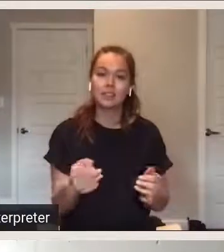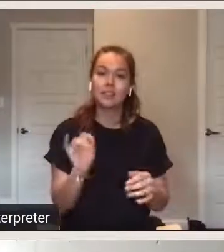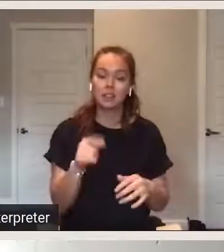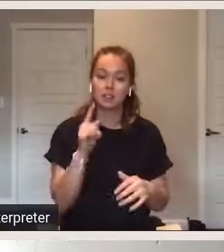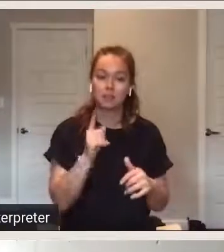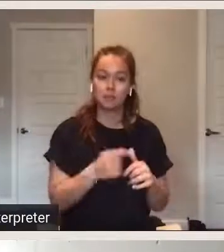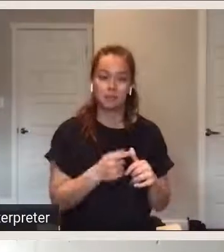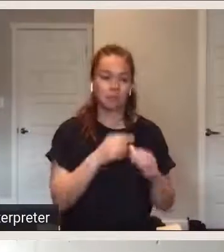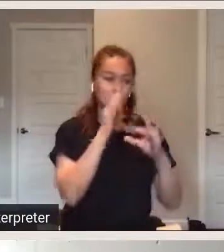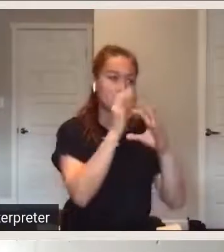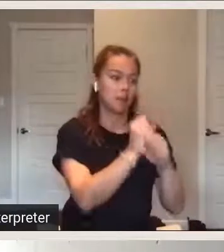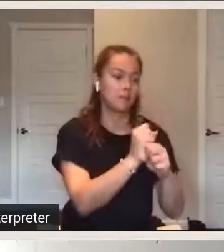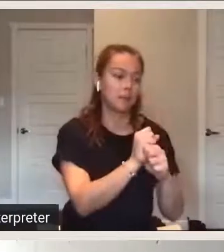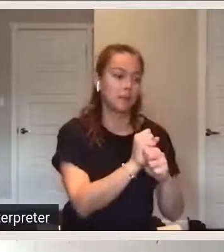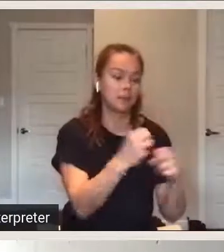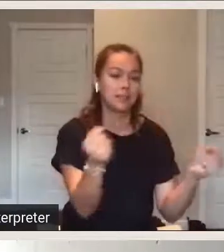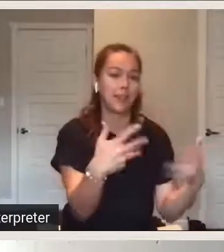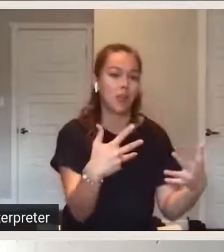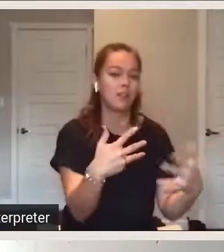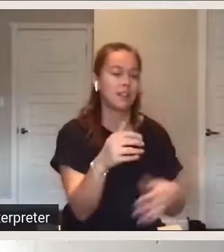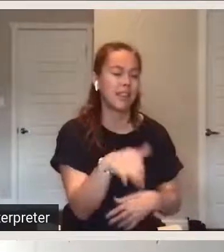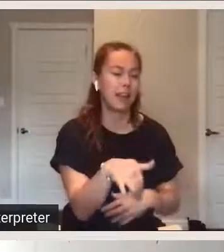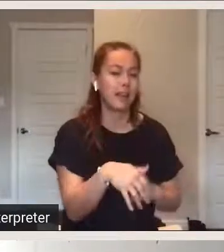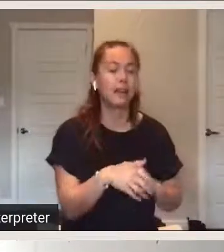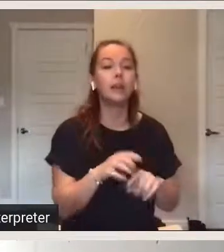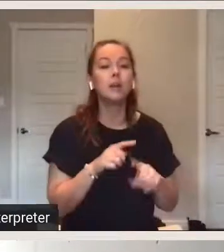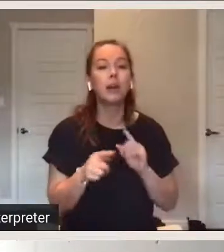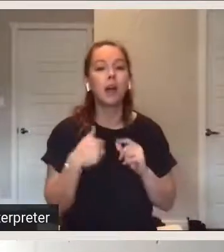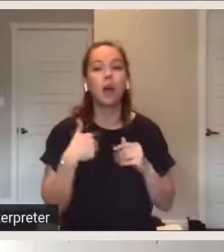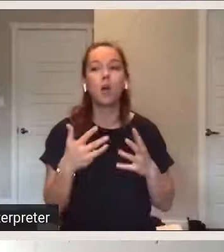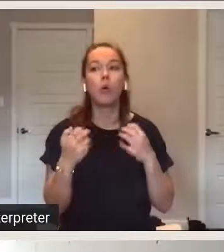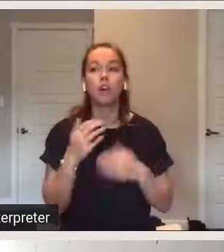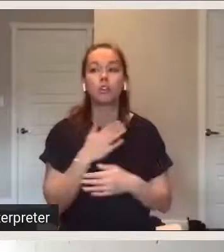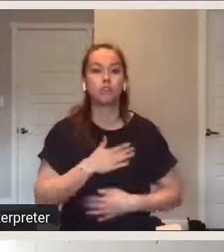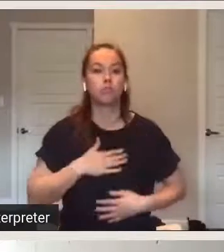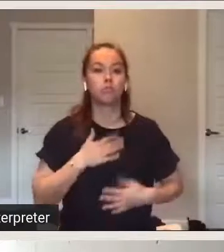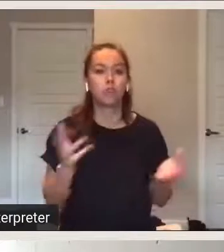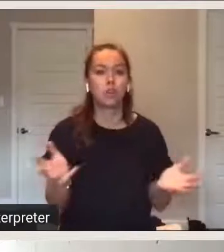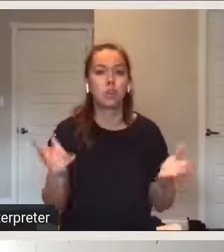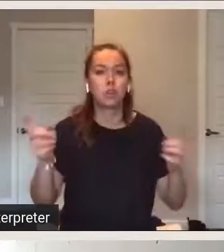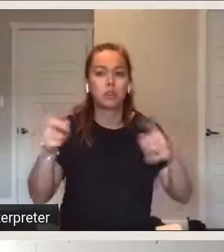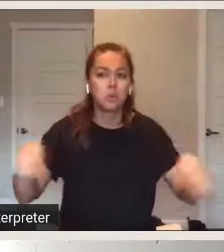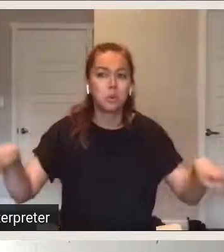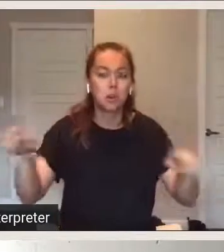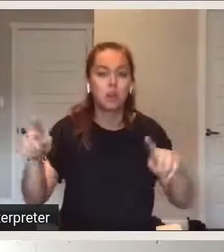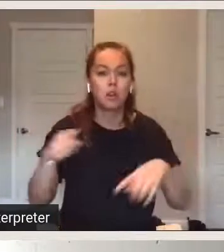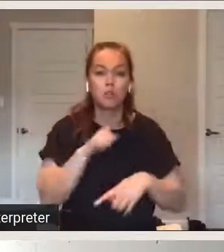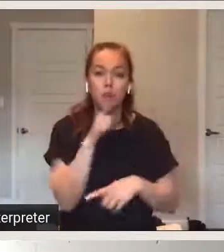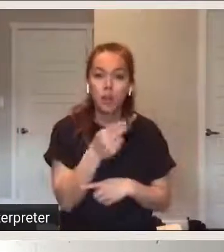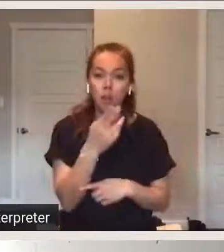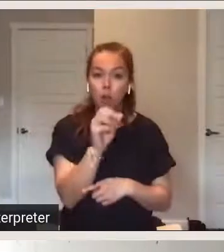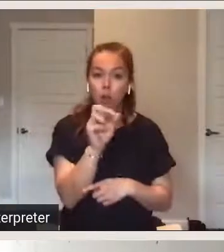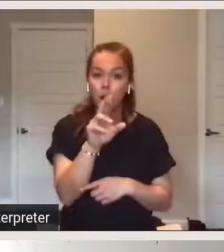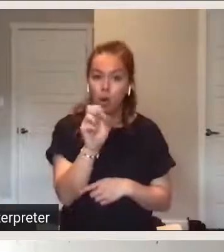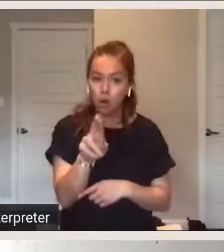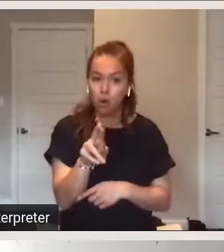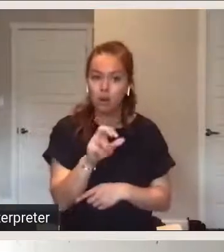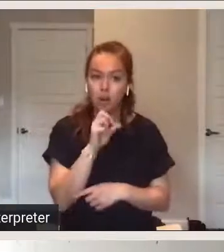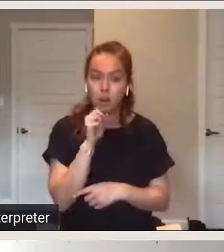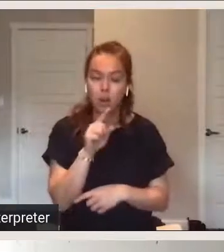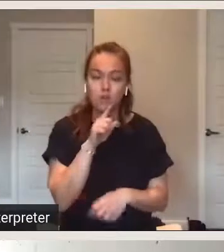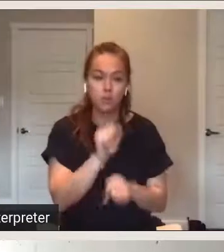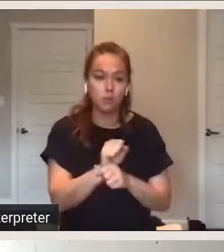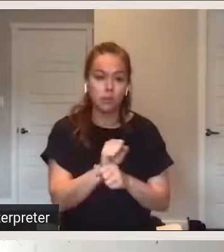But I want to encourage like all of our viewers, like, this, again, the horror is not at any, you know, it's